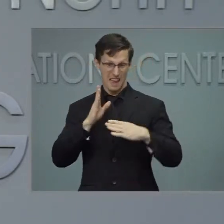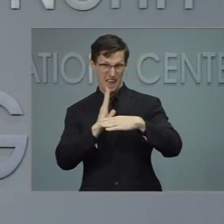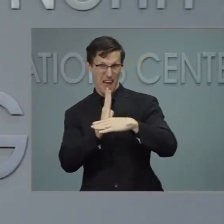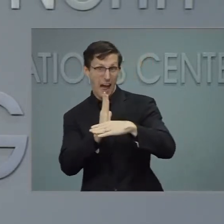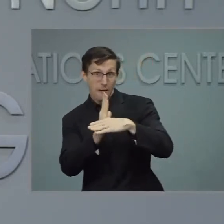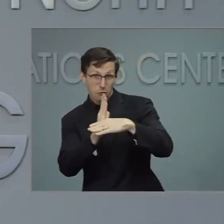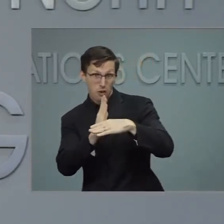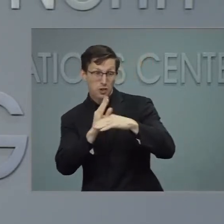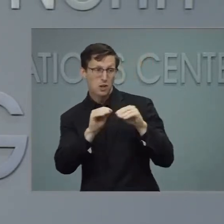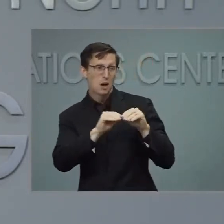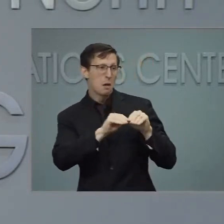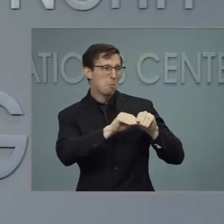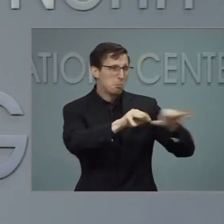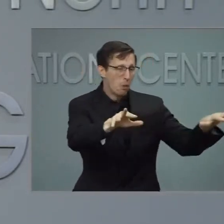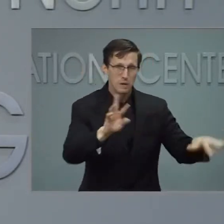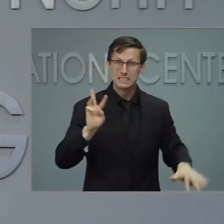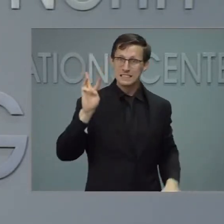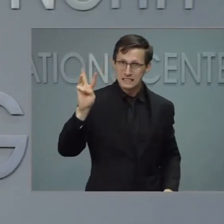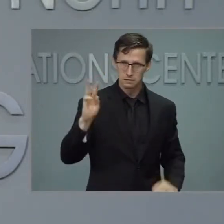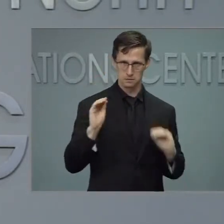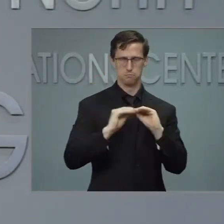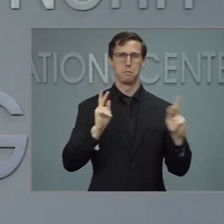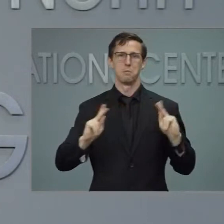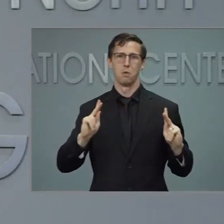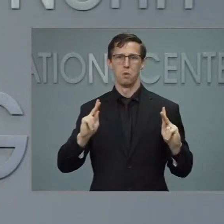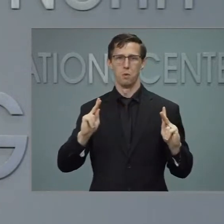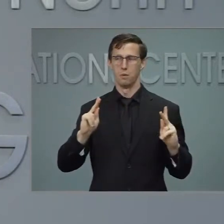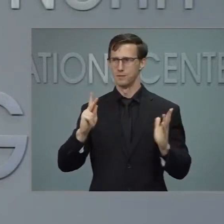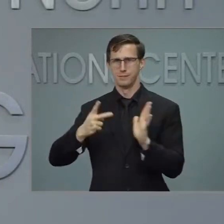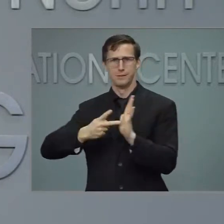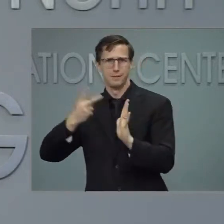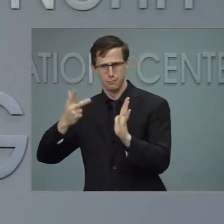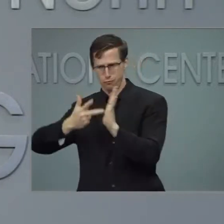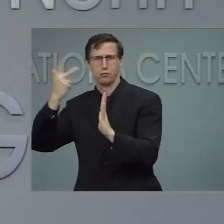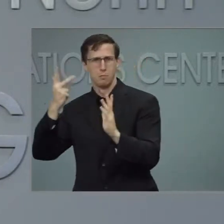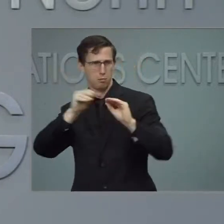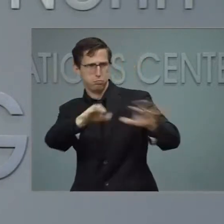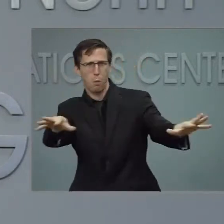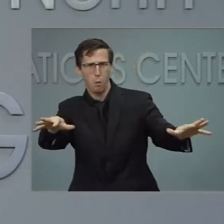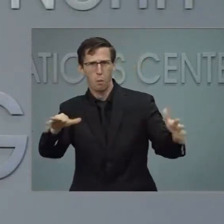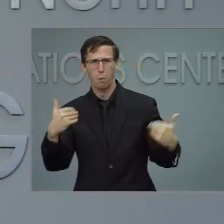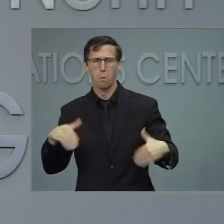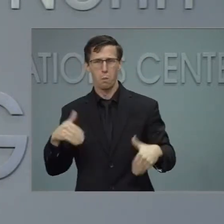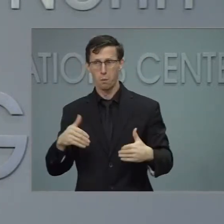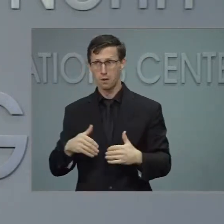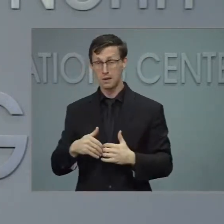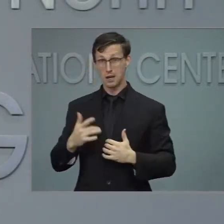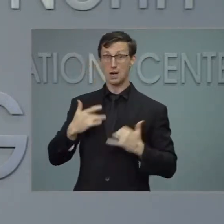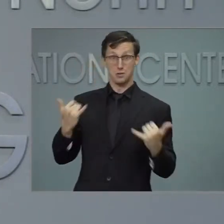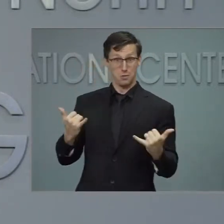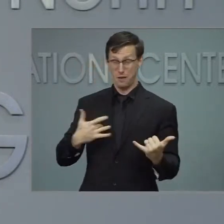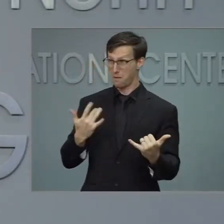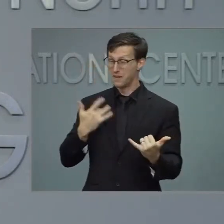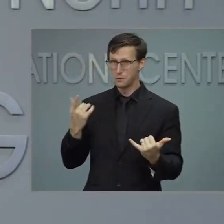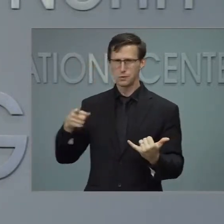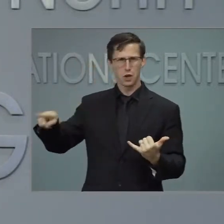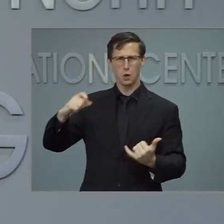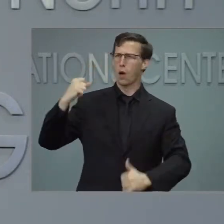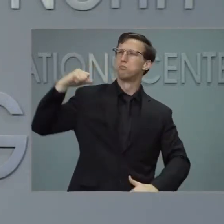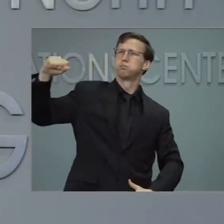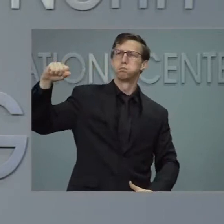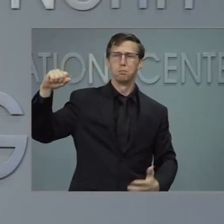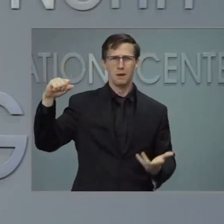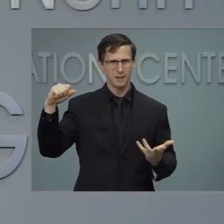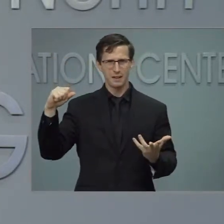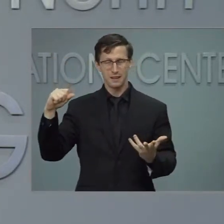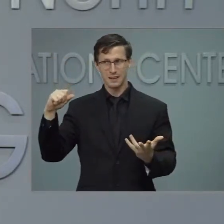variant. So yes, being a responsible, I think it's responsible, it's patriotic, it's the